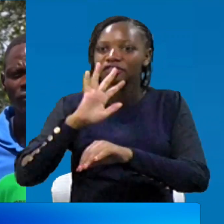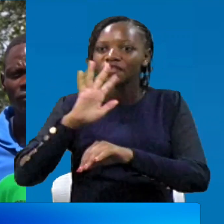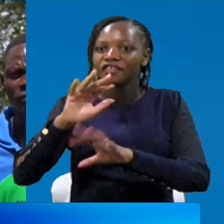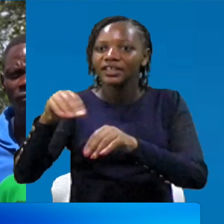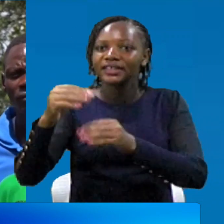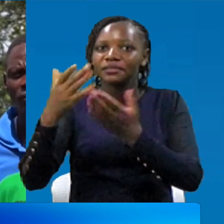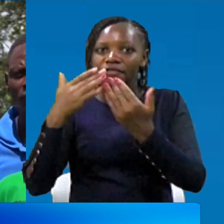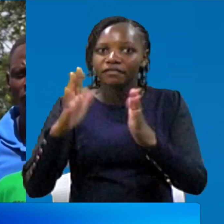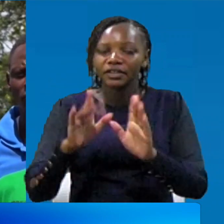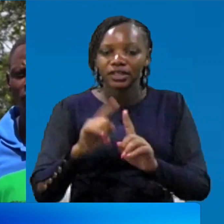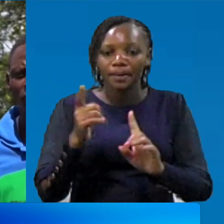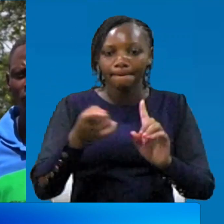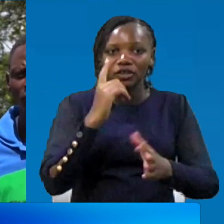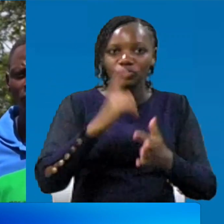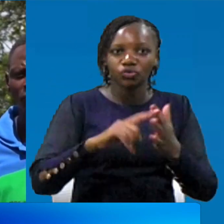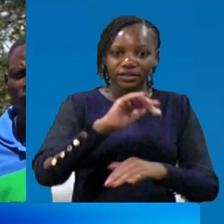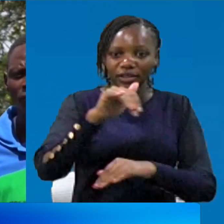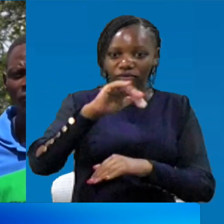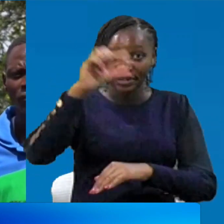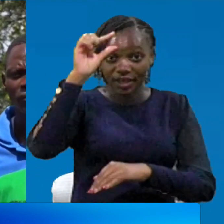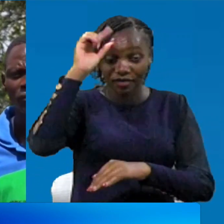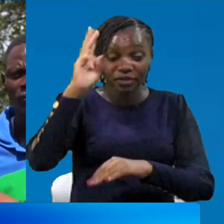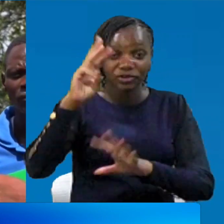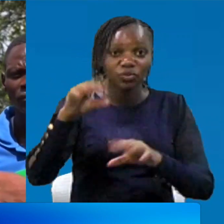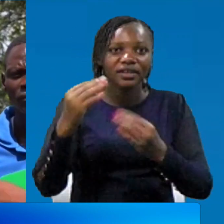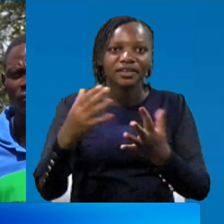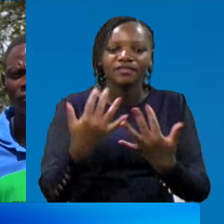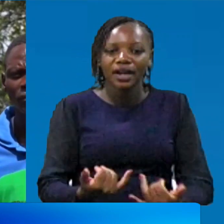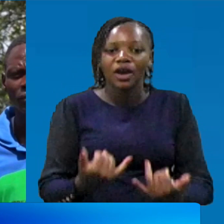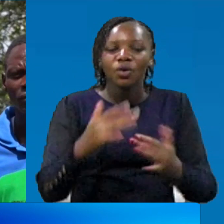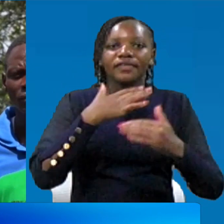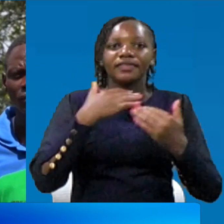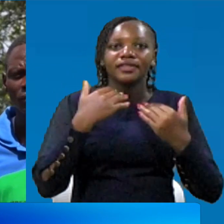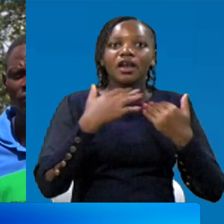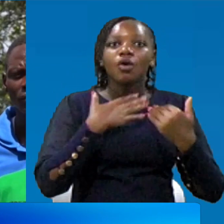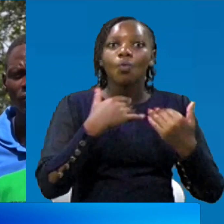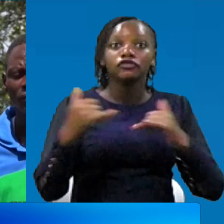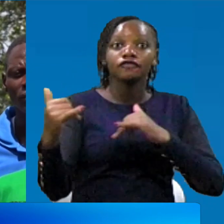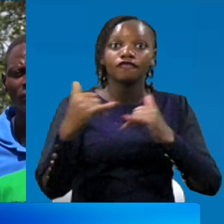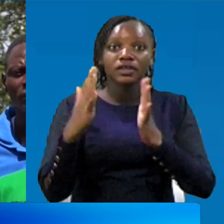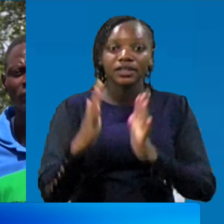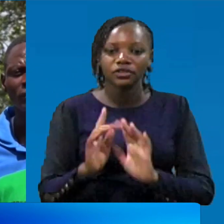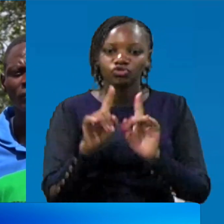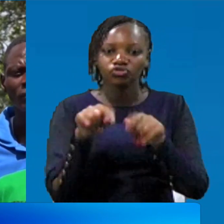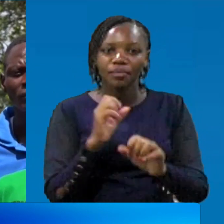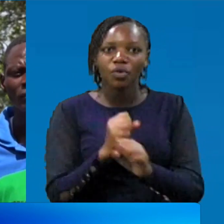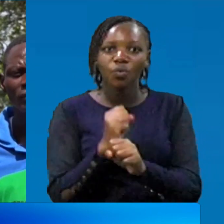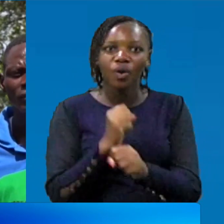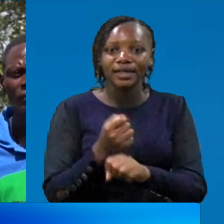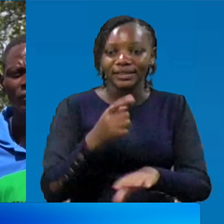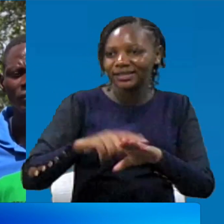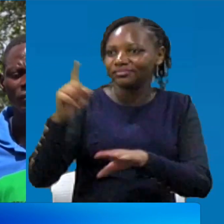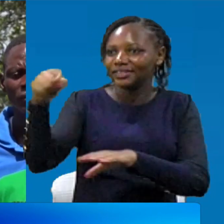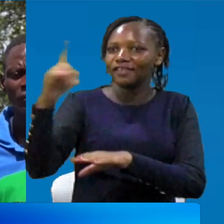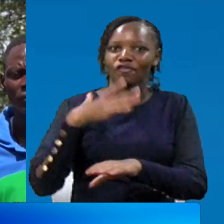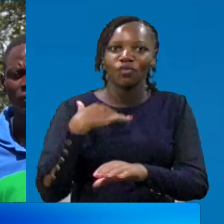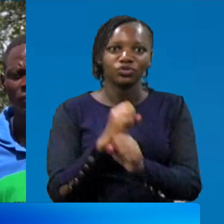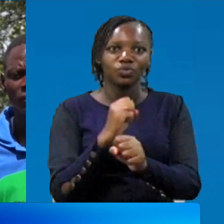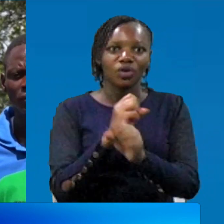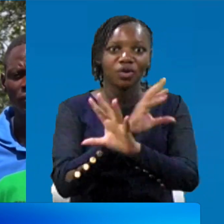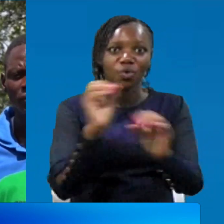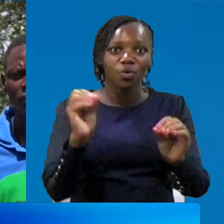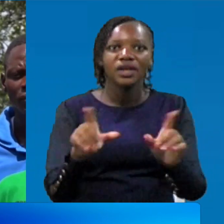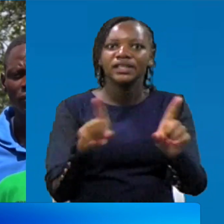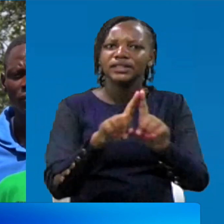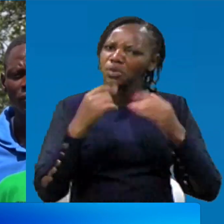plus what the county government of Migori is going to give, now they are bringing in foreigners to work when they did not want to work? we have even cases